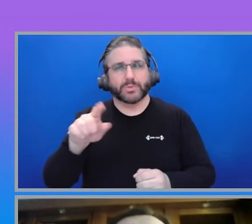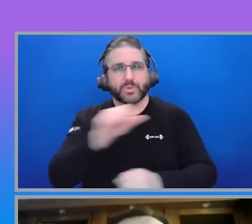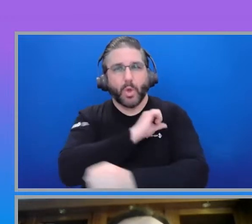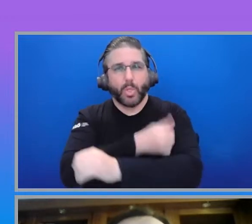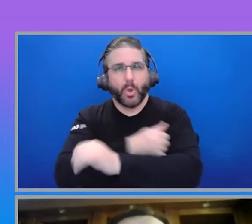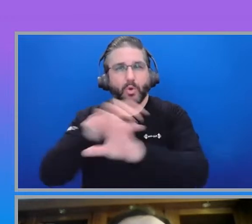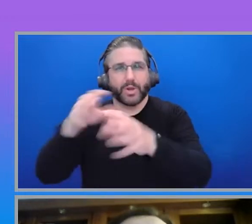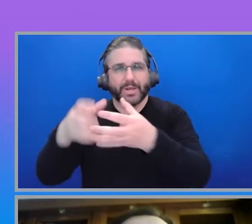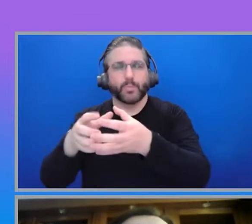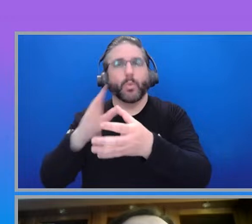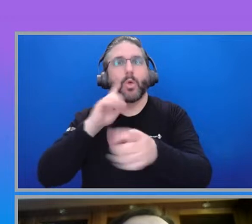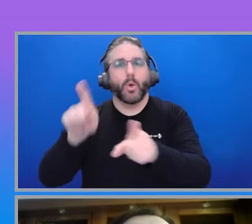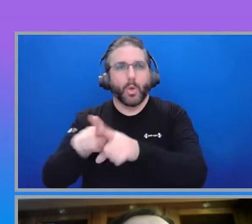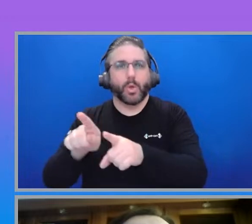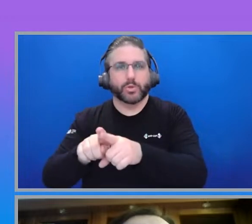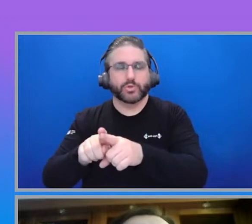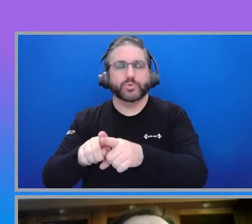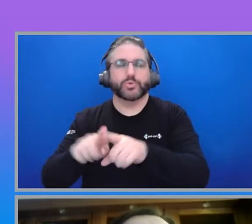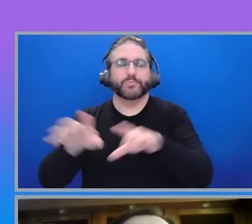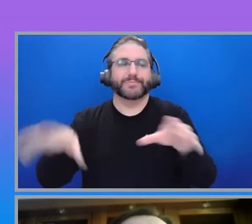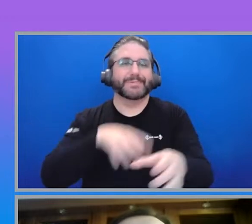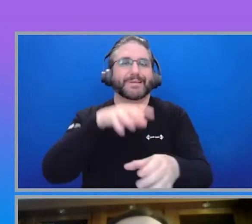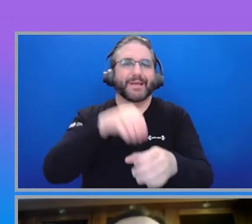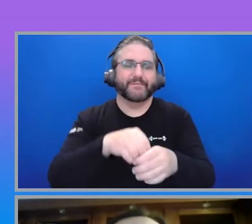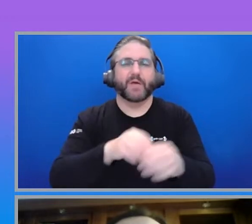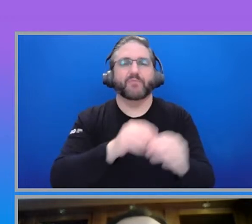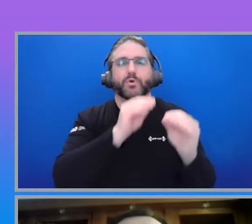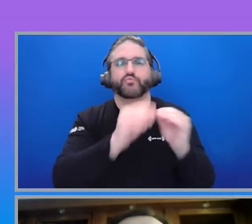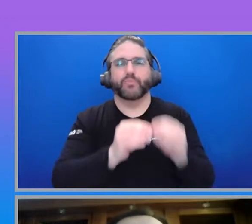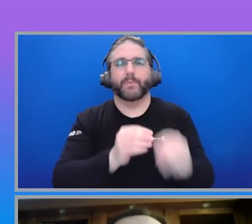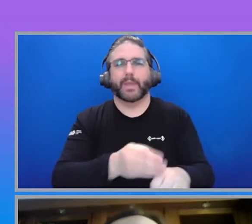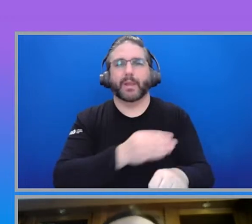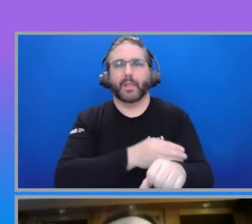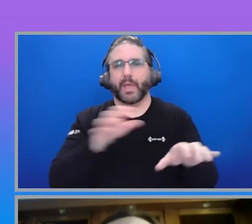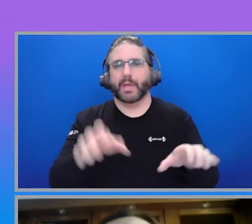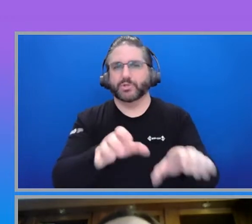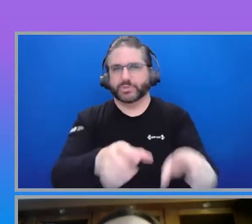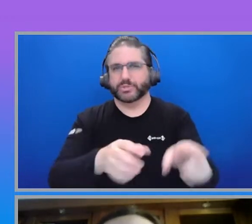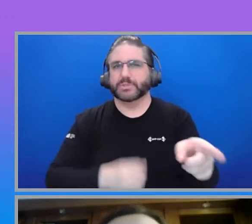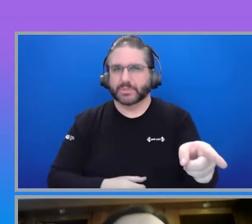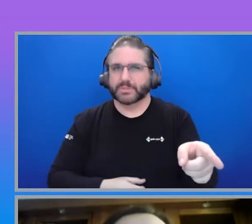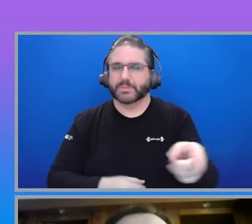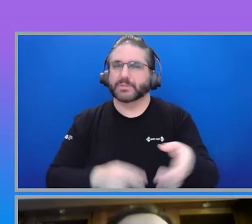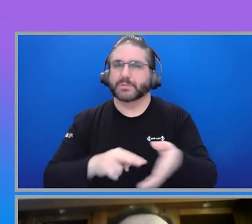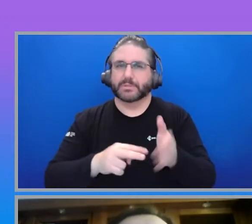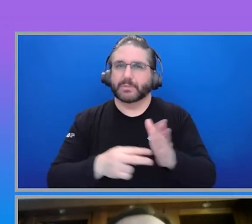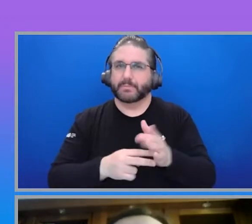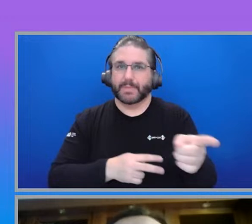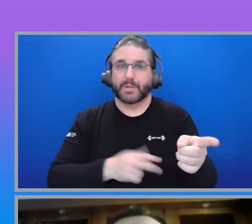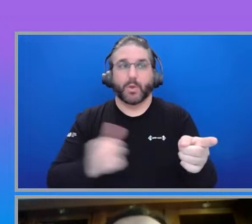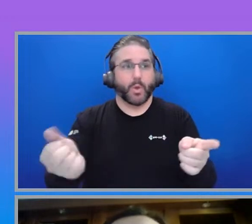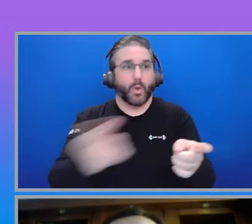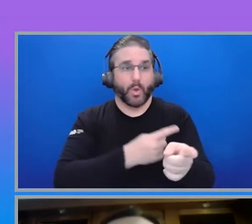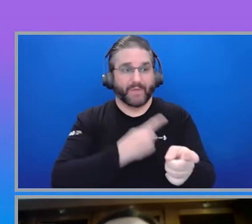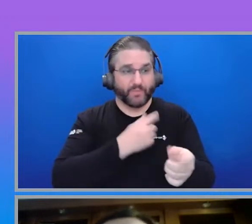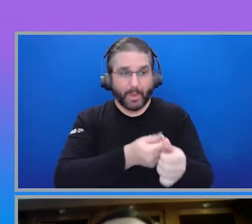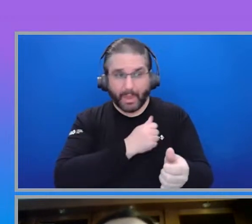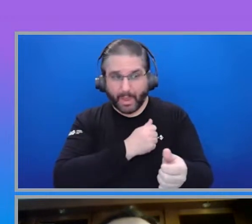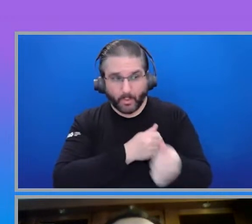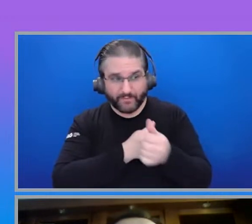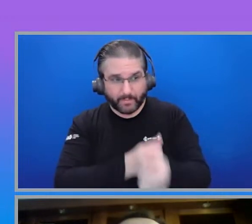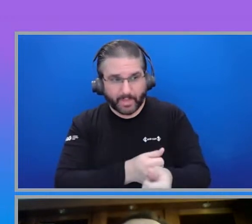remedial actions, which is at the end what we want to have, that the products and services are compliant. In the